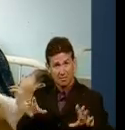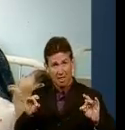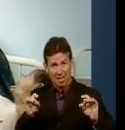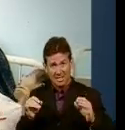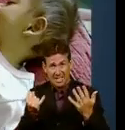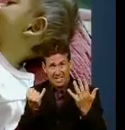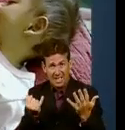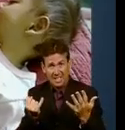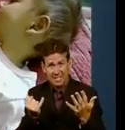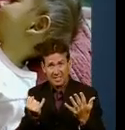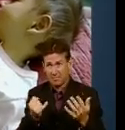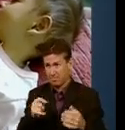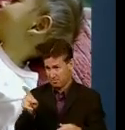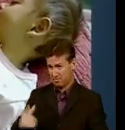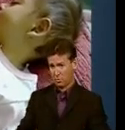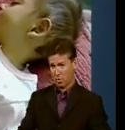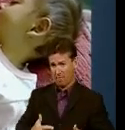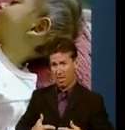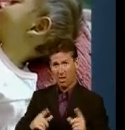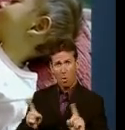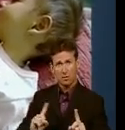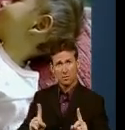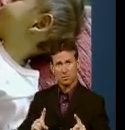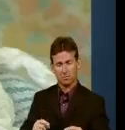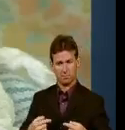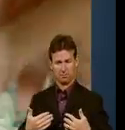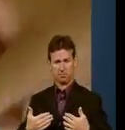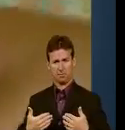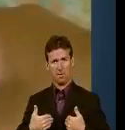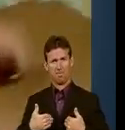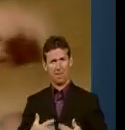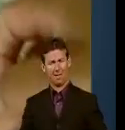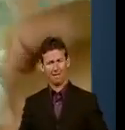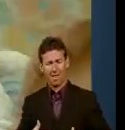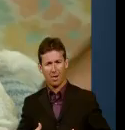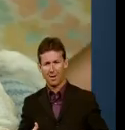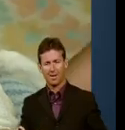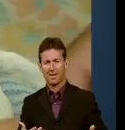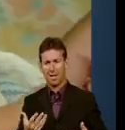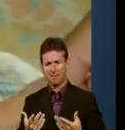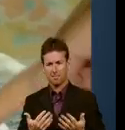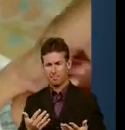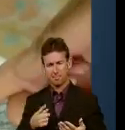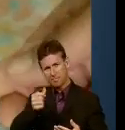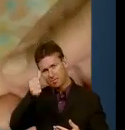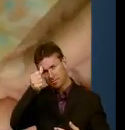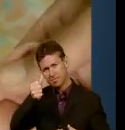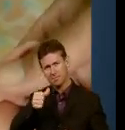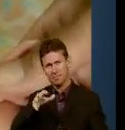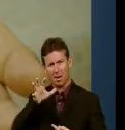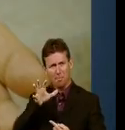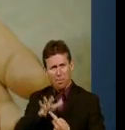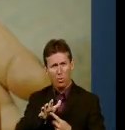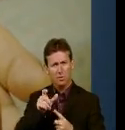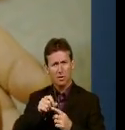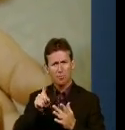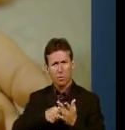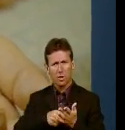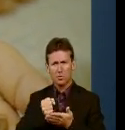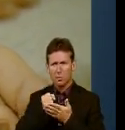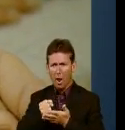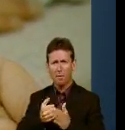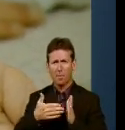feel about that? Well, it's not so much how I feel, it's the fact that a very important program that would have helped millions of